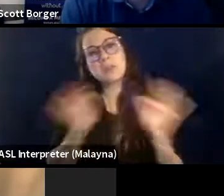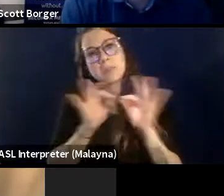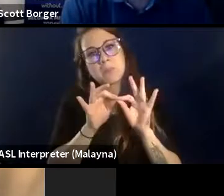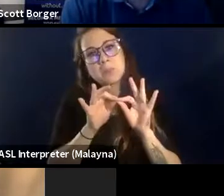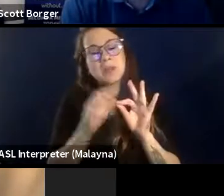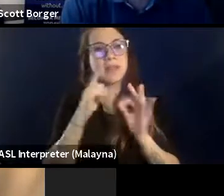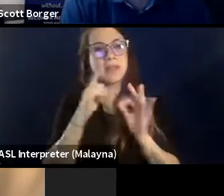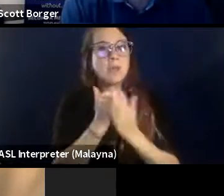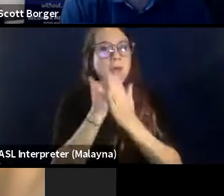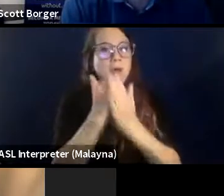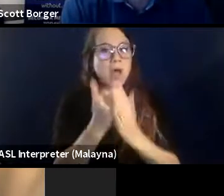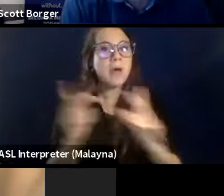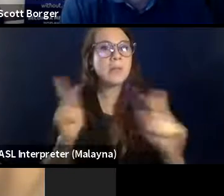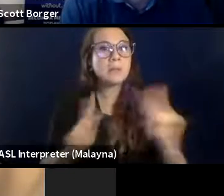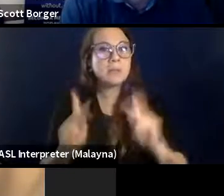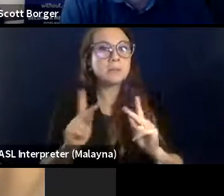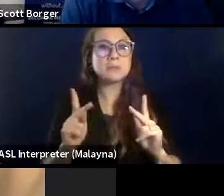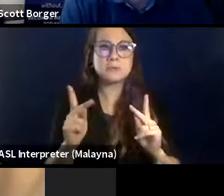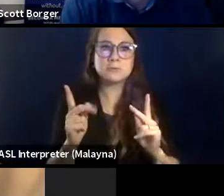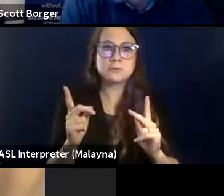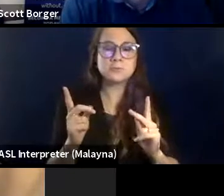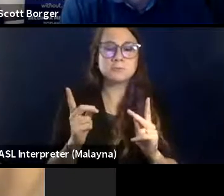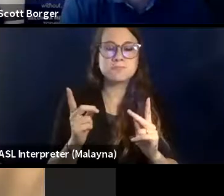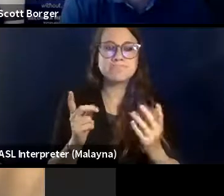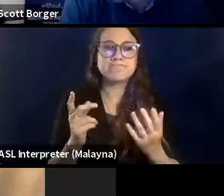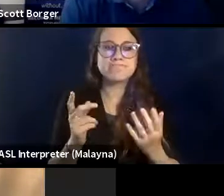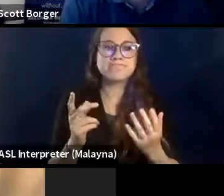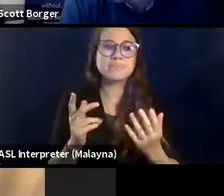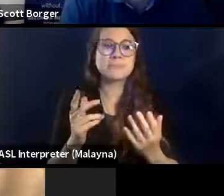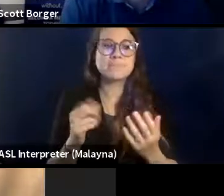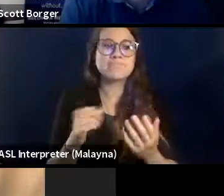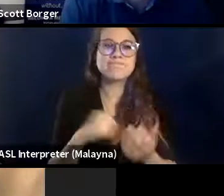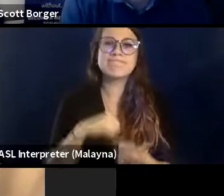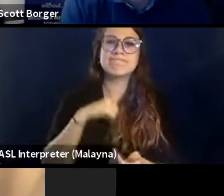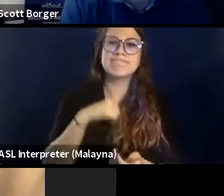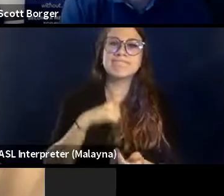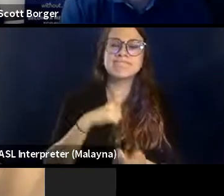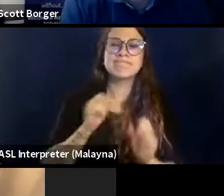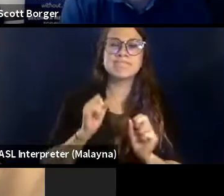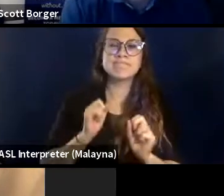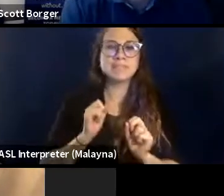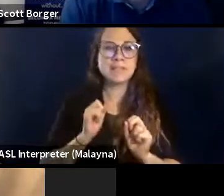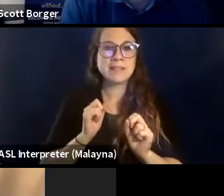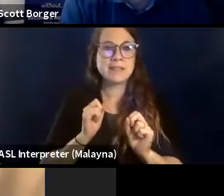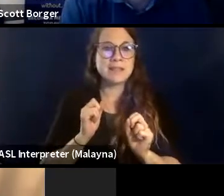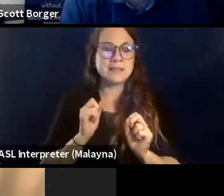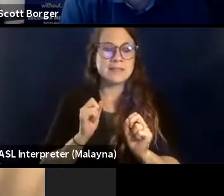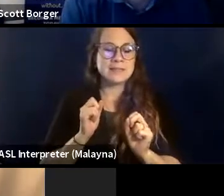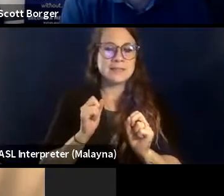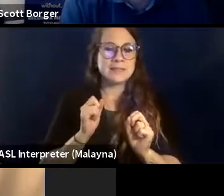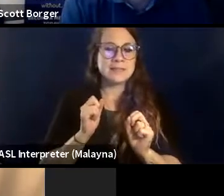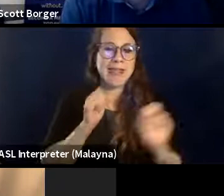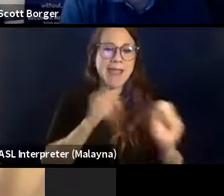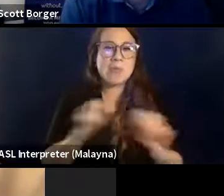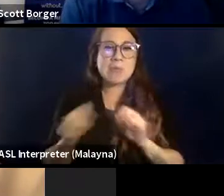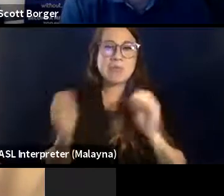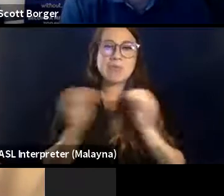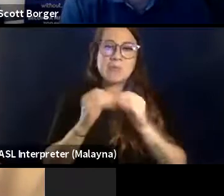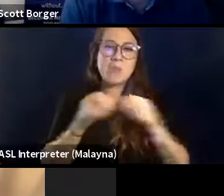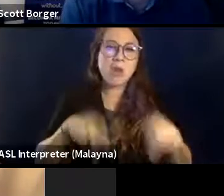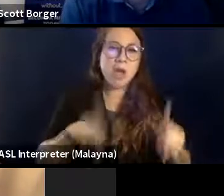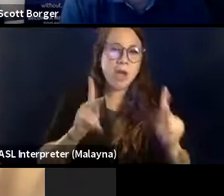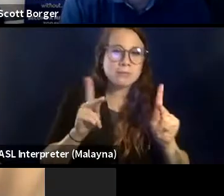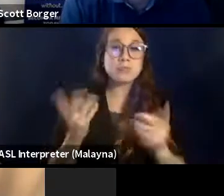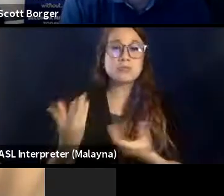bring, dignity, to a lot of people as they're able to have more options to participate